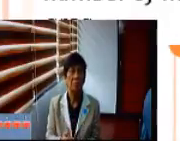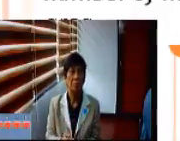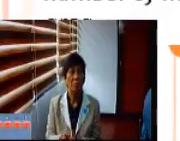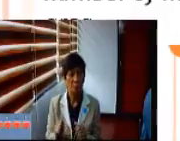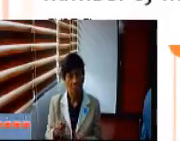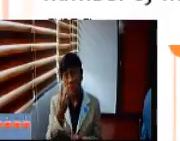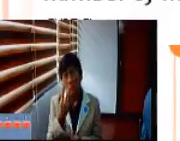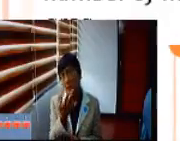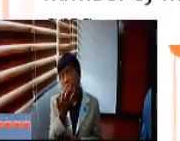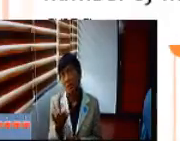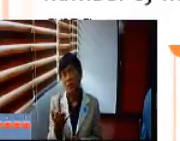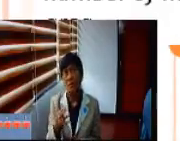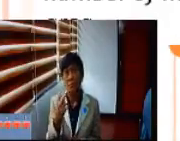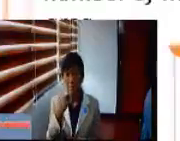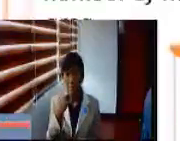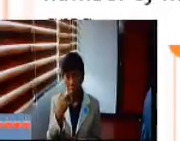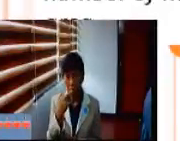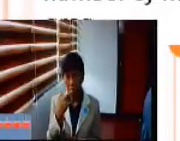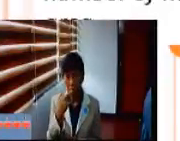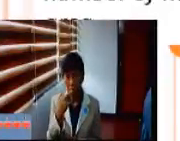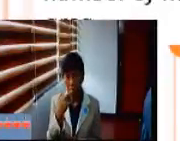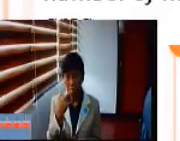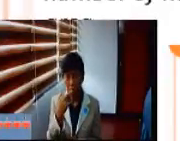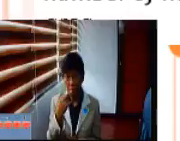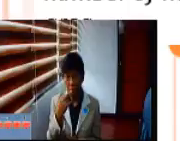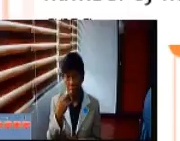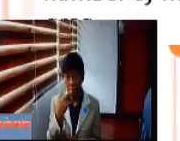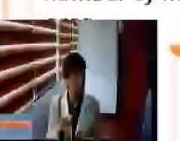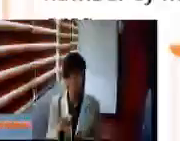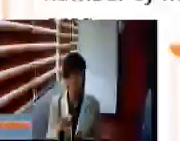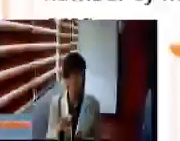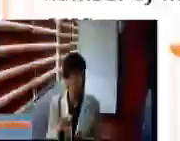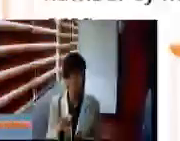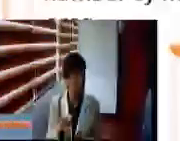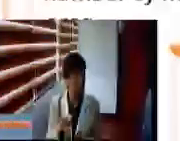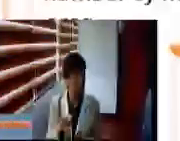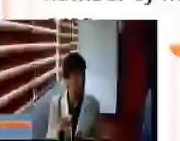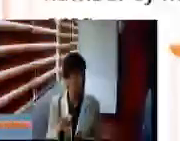there. The red one is stating that we have the highest number of organisms.